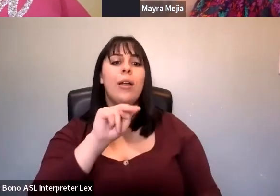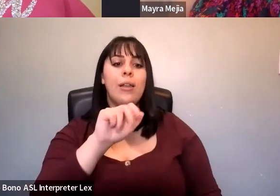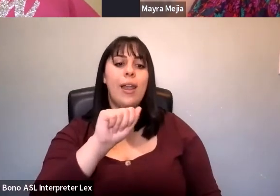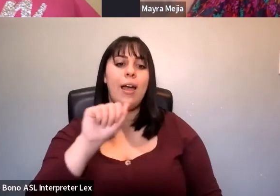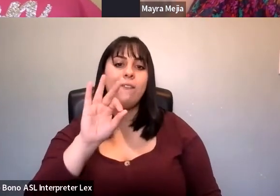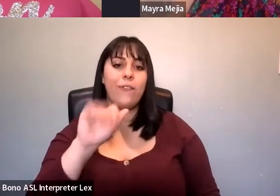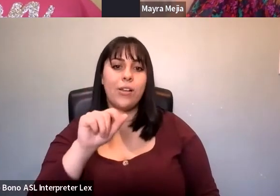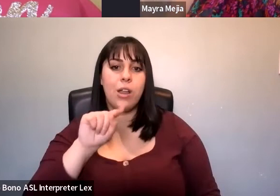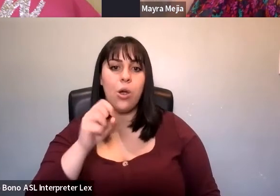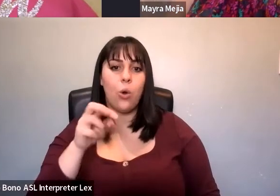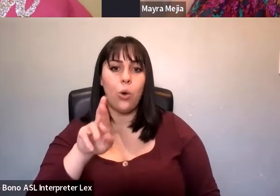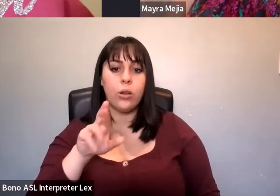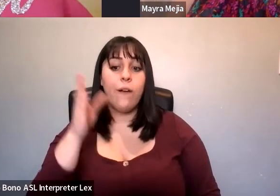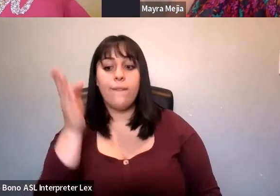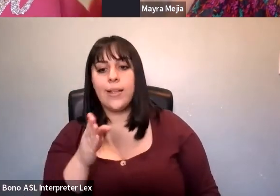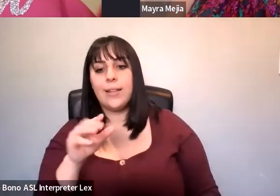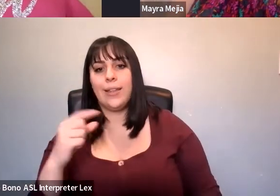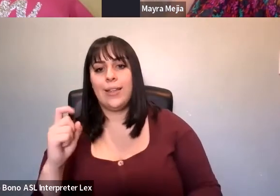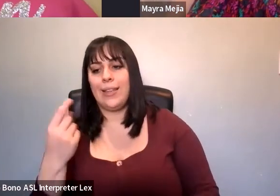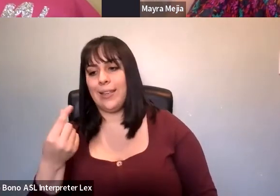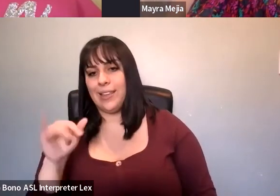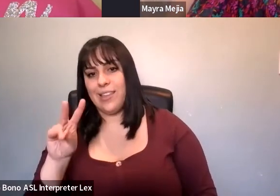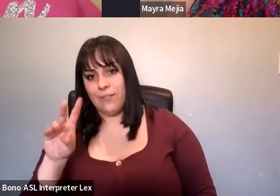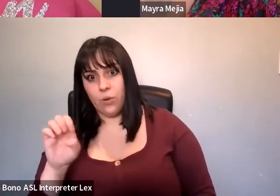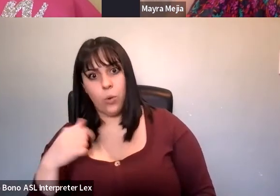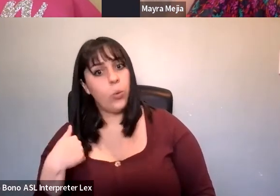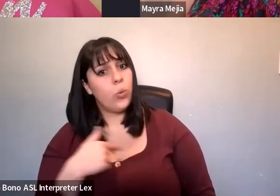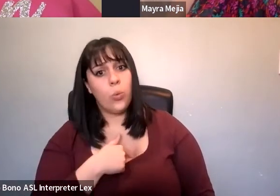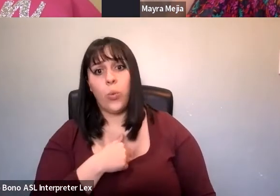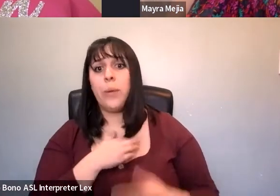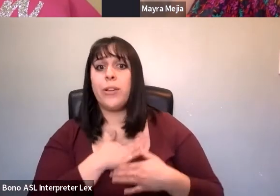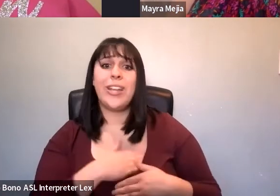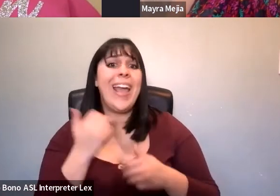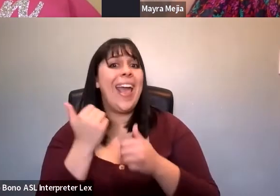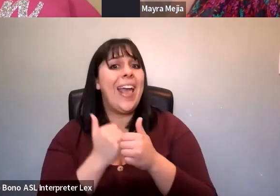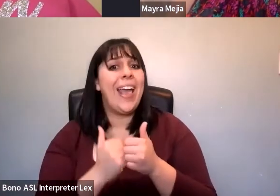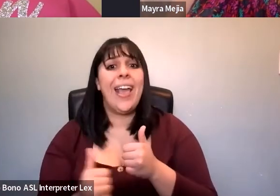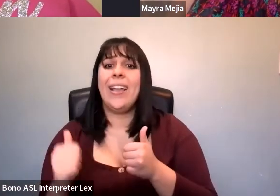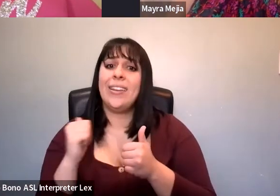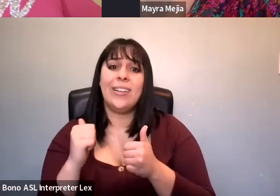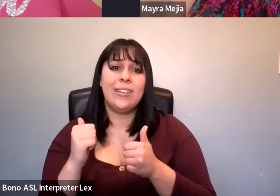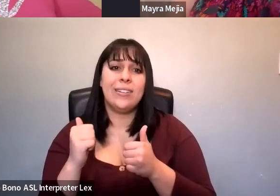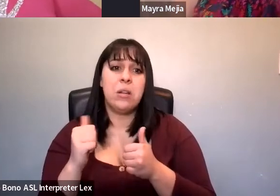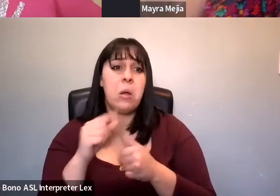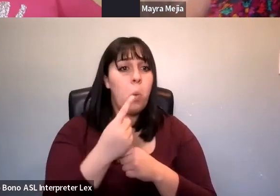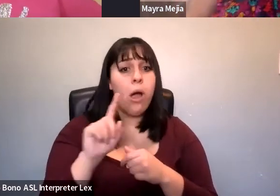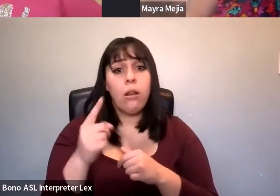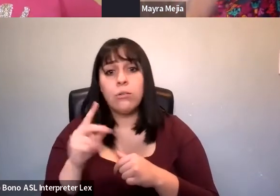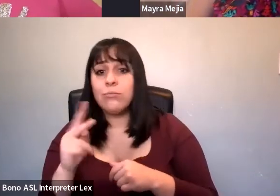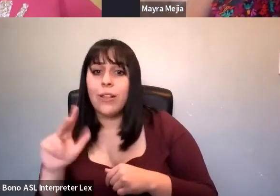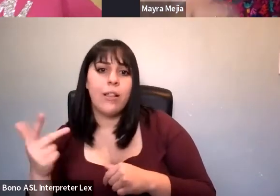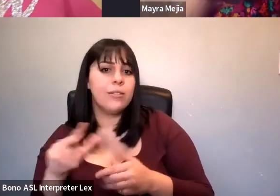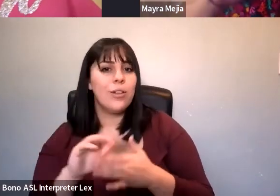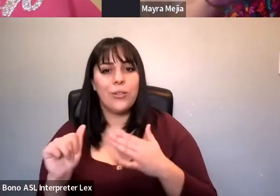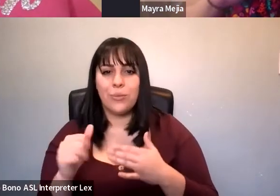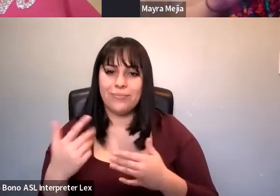naafa.org/give to contribute. And we appreciate any amount. So thank you again for tuning in. Thank you,